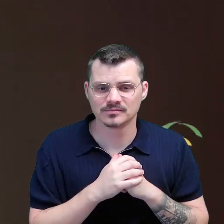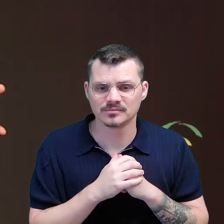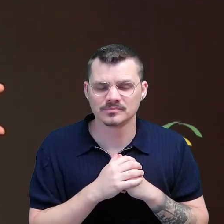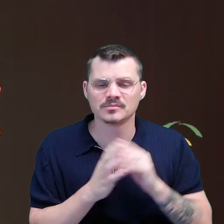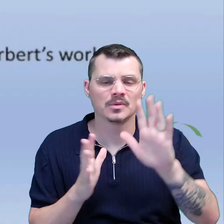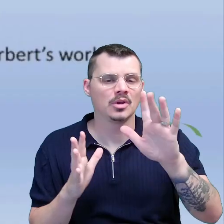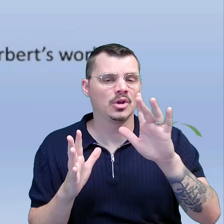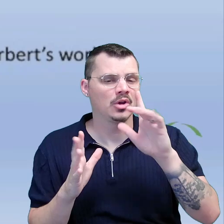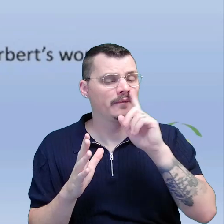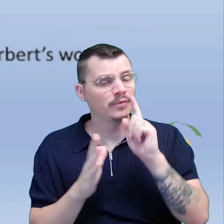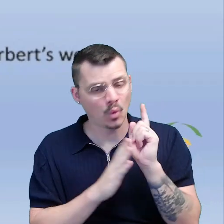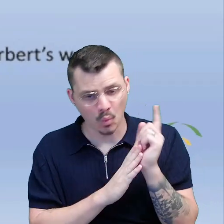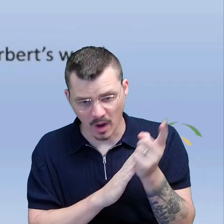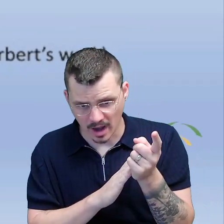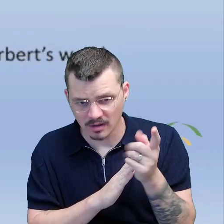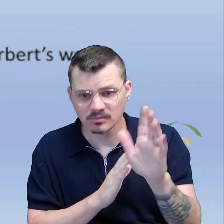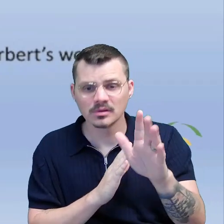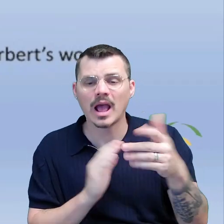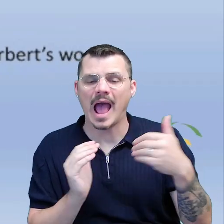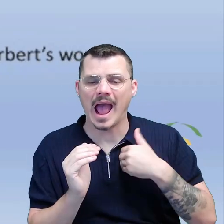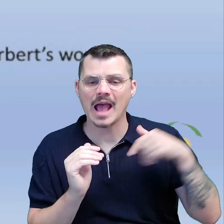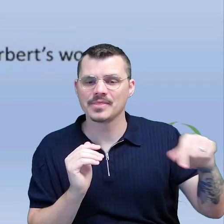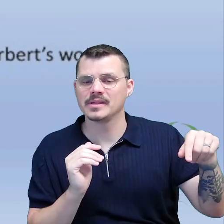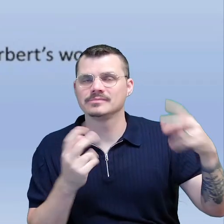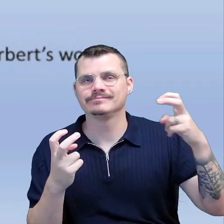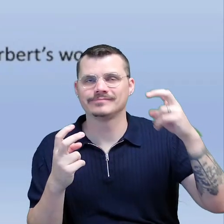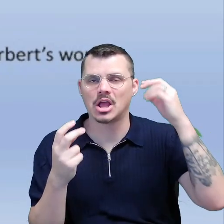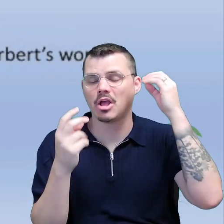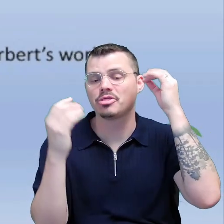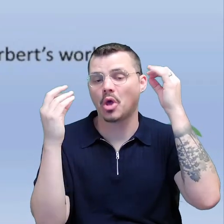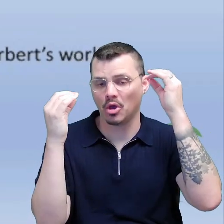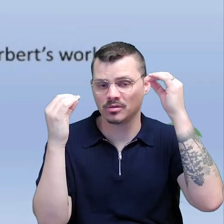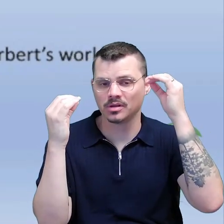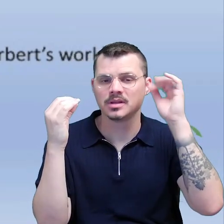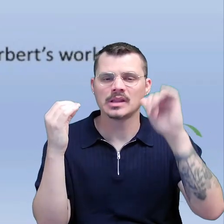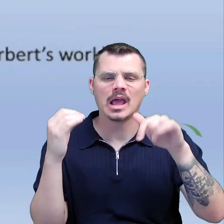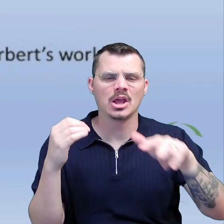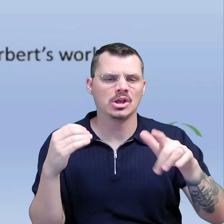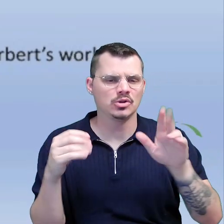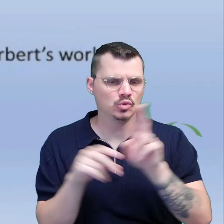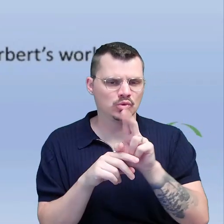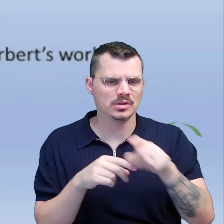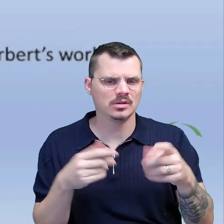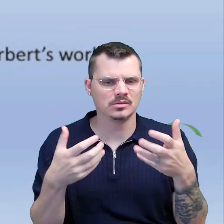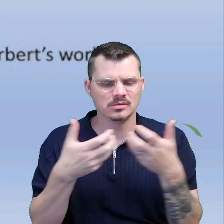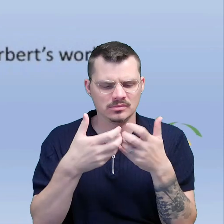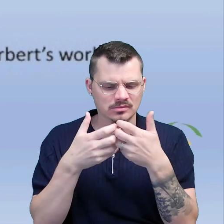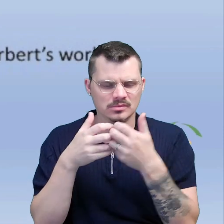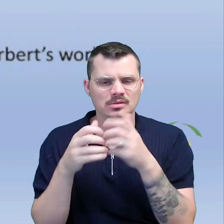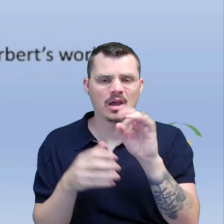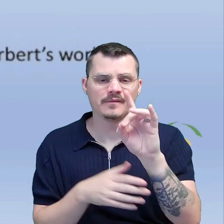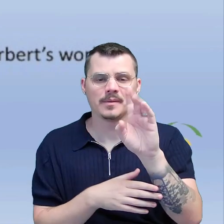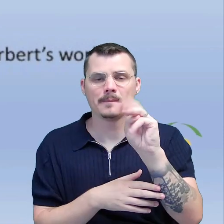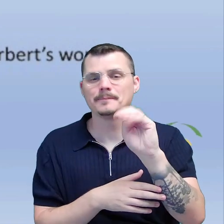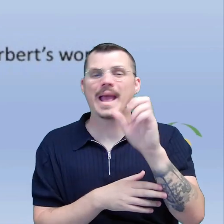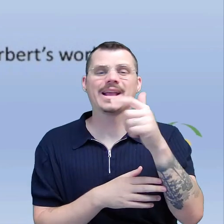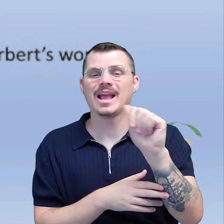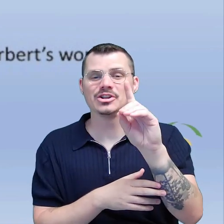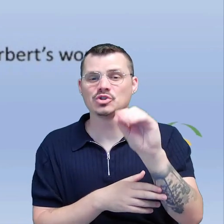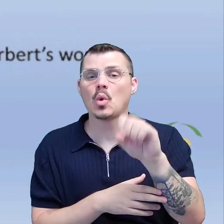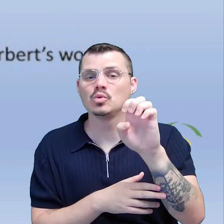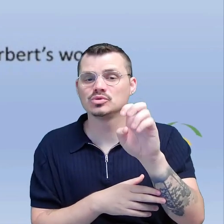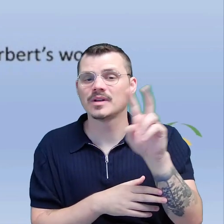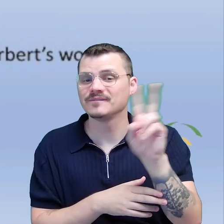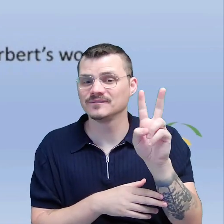For a while, there was a thought that this very particular combination of megadose vitamins was